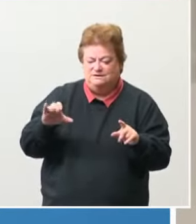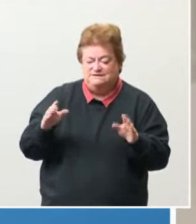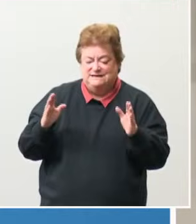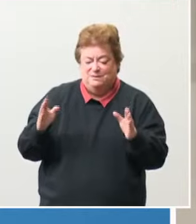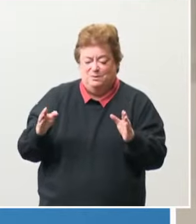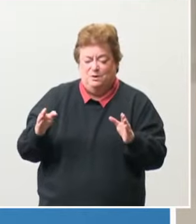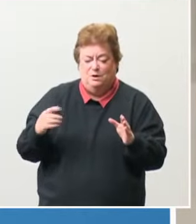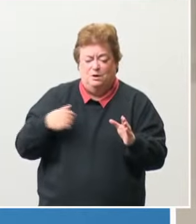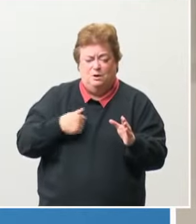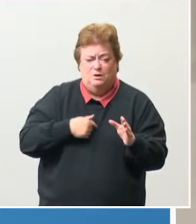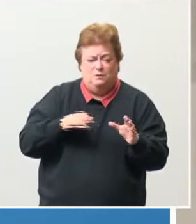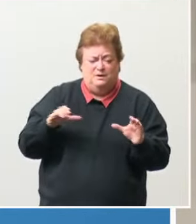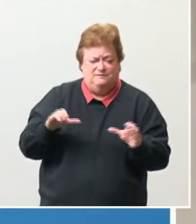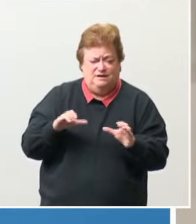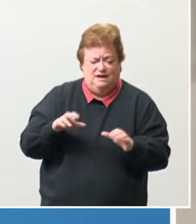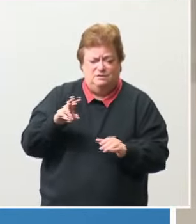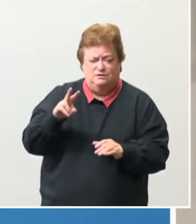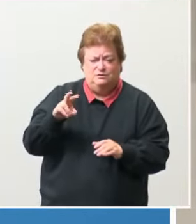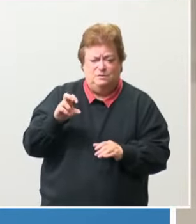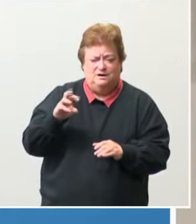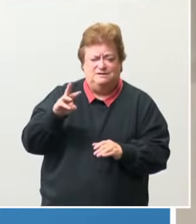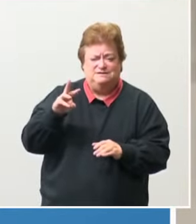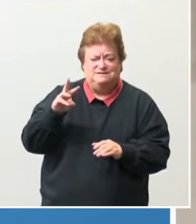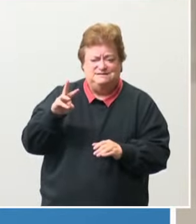date, we've done